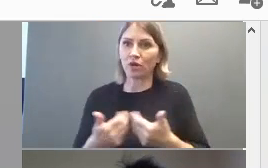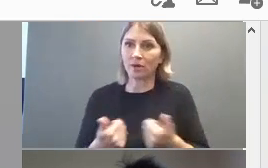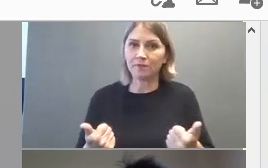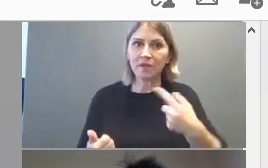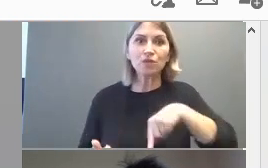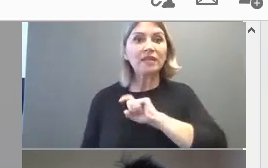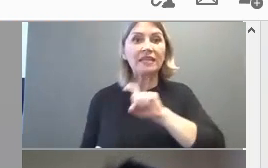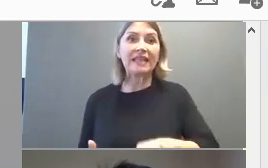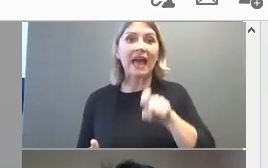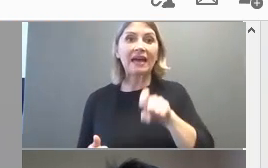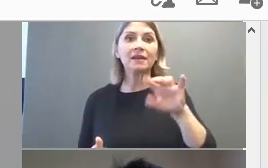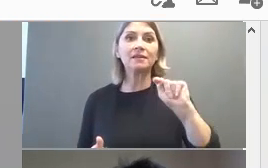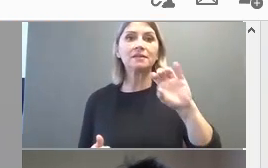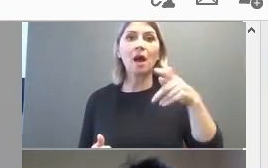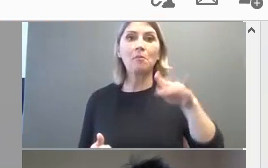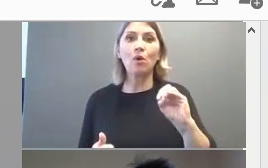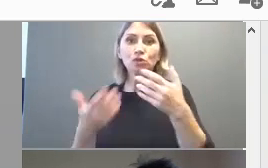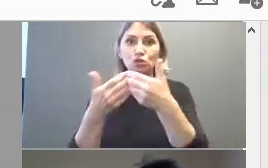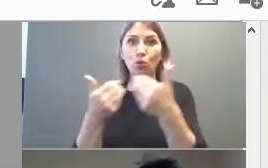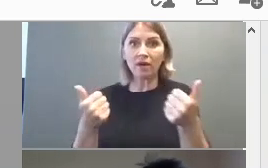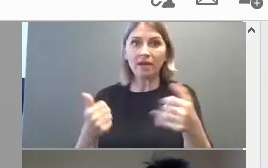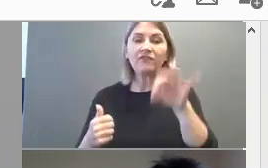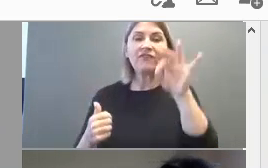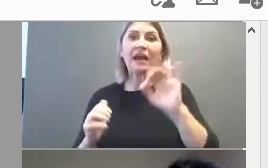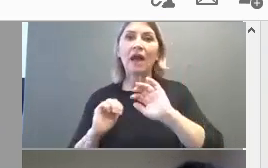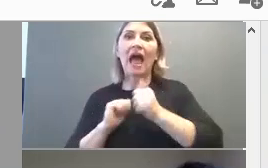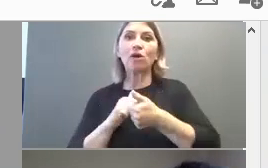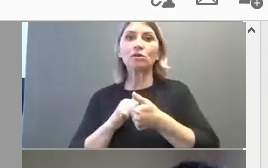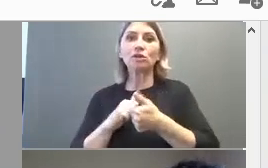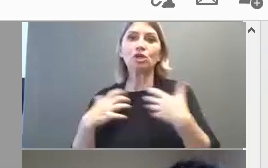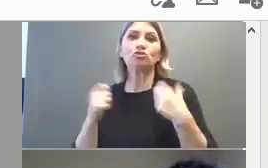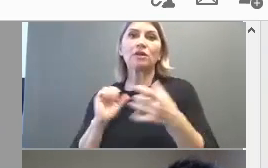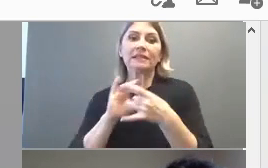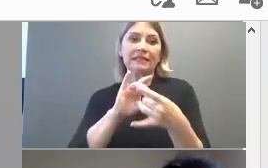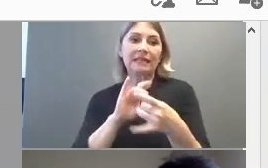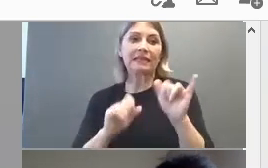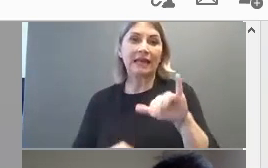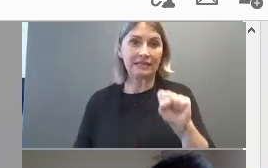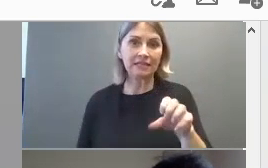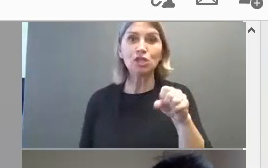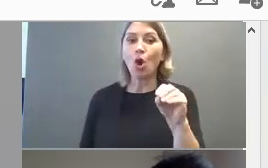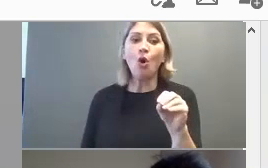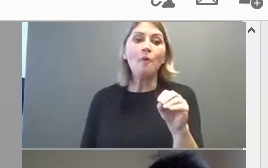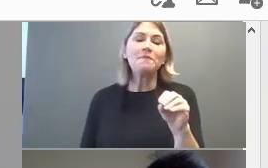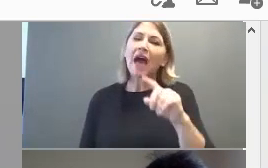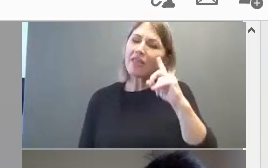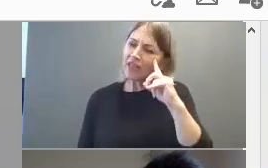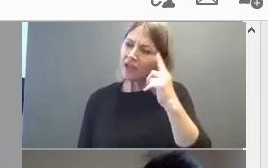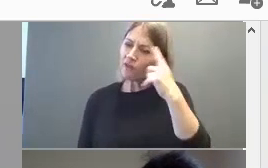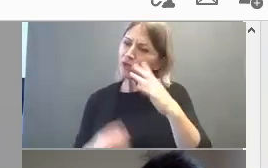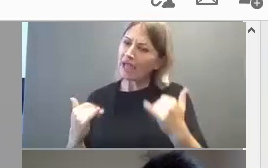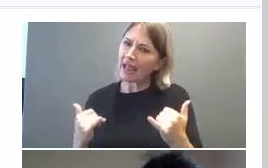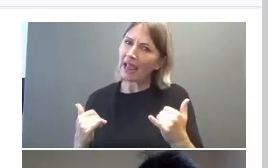sort to actually find out our strongly connected components. So I think today